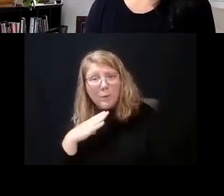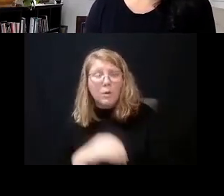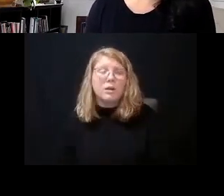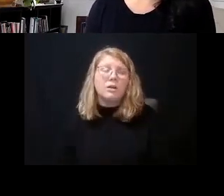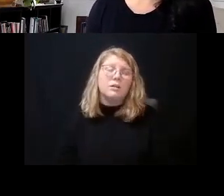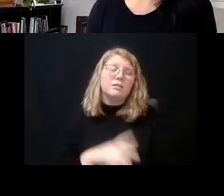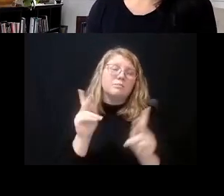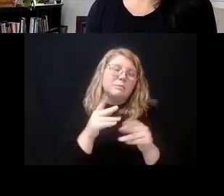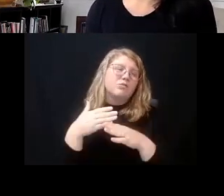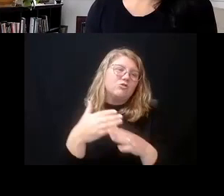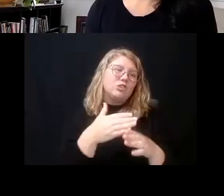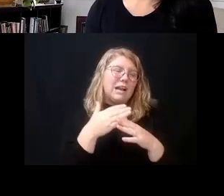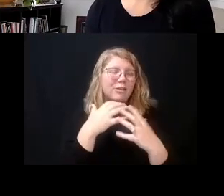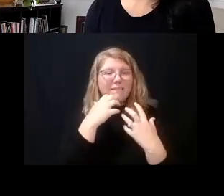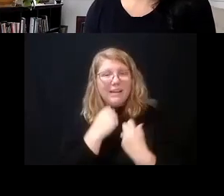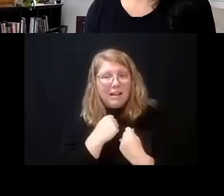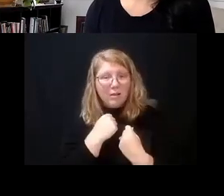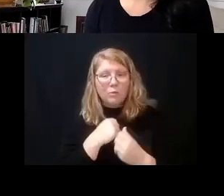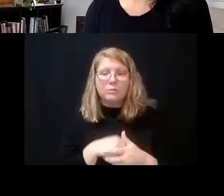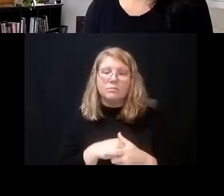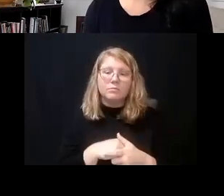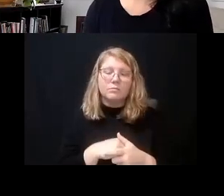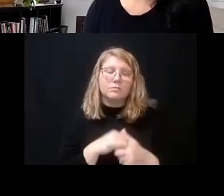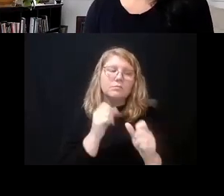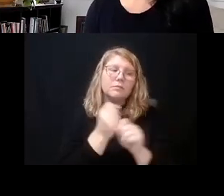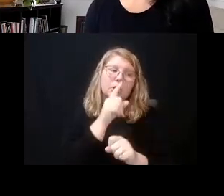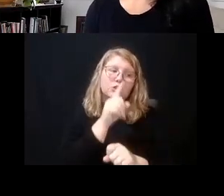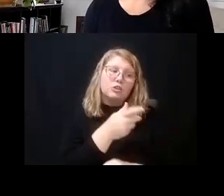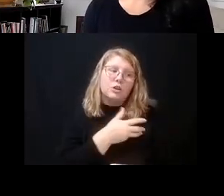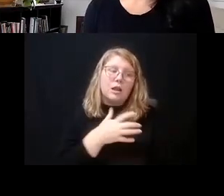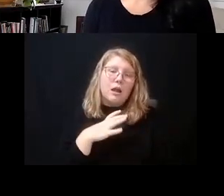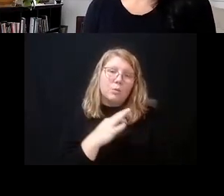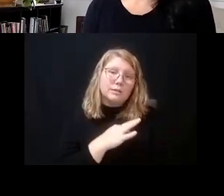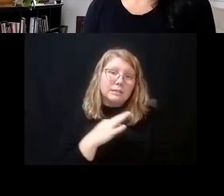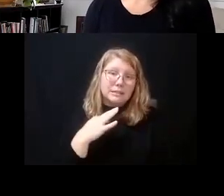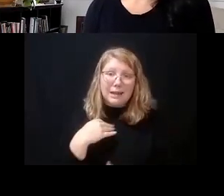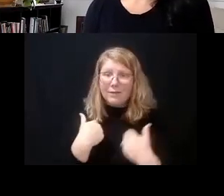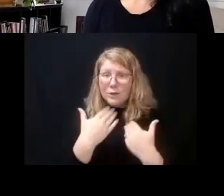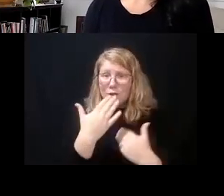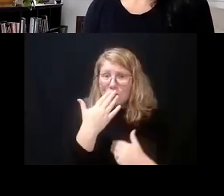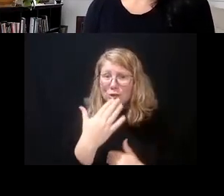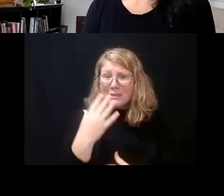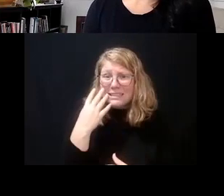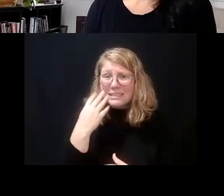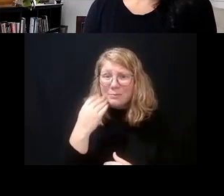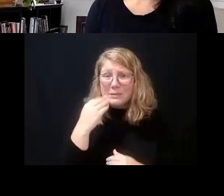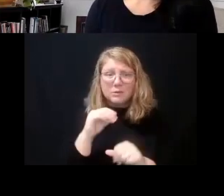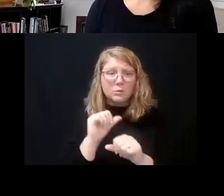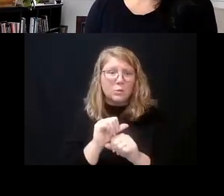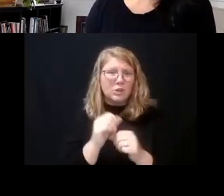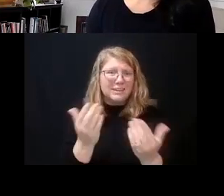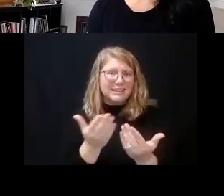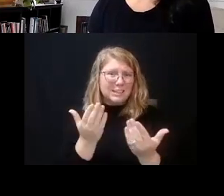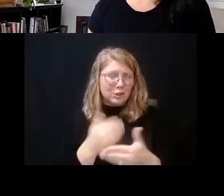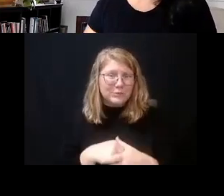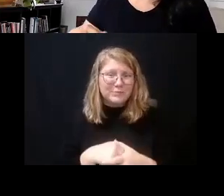to, you know, we need to make sure that our staff have a good experience at our agency,